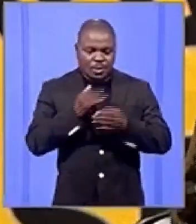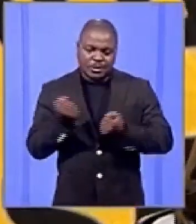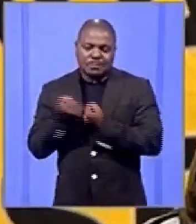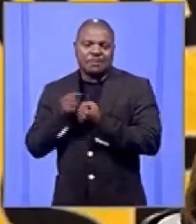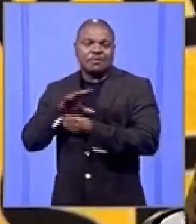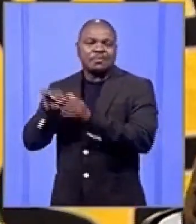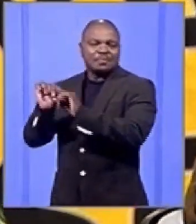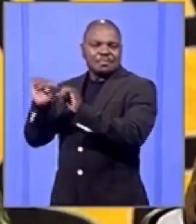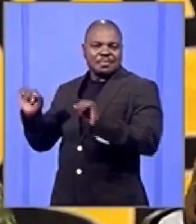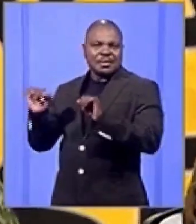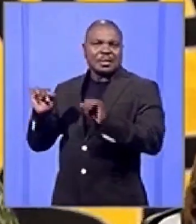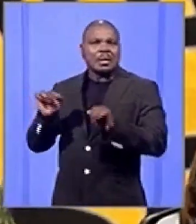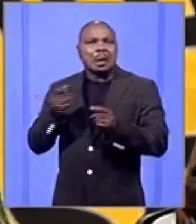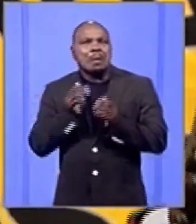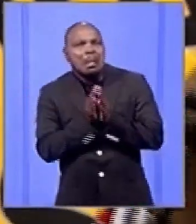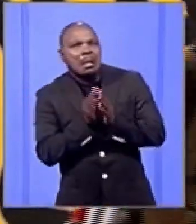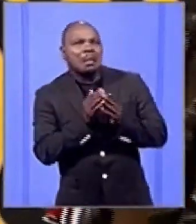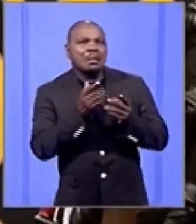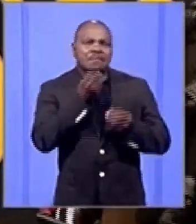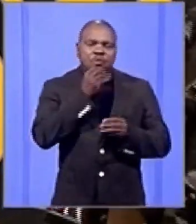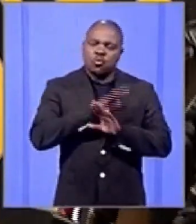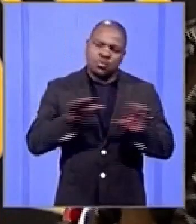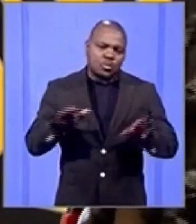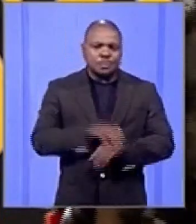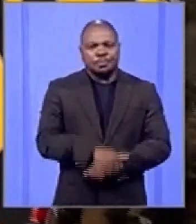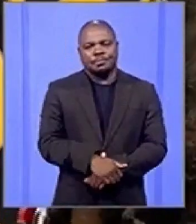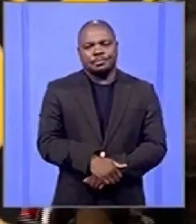live on handouts and food parcels.